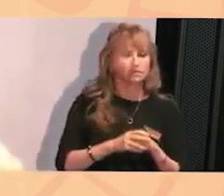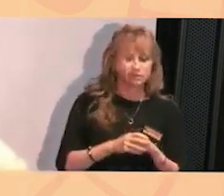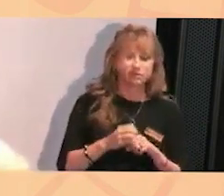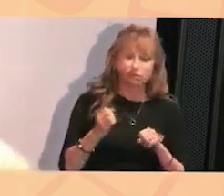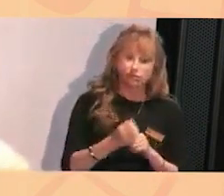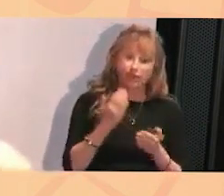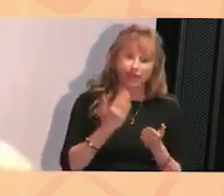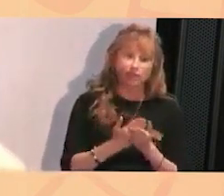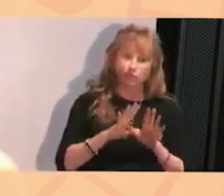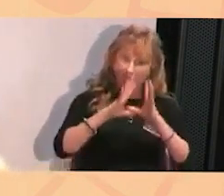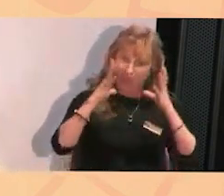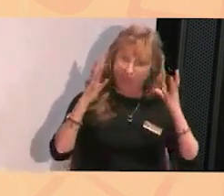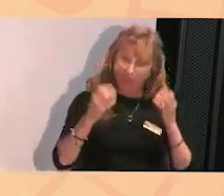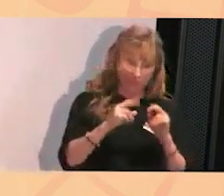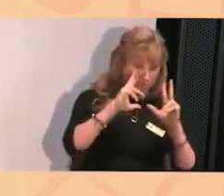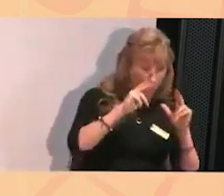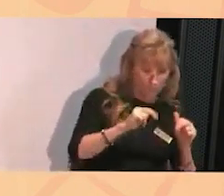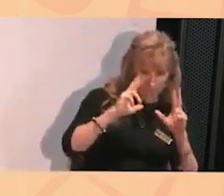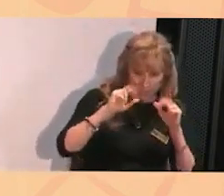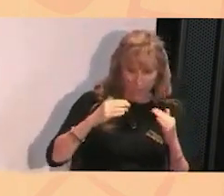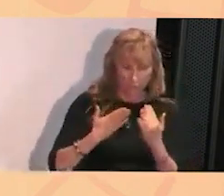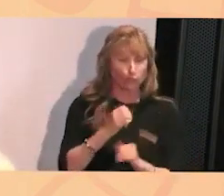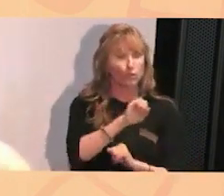played out in our cultural expression and practice.